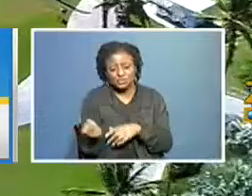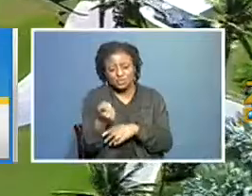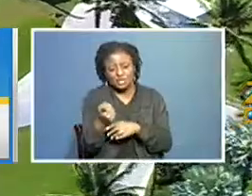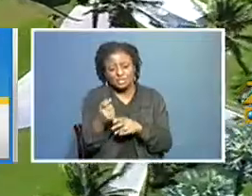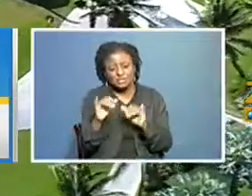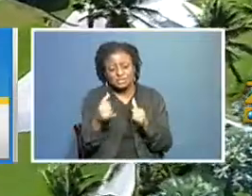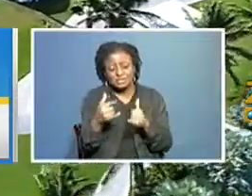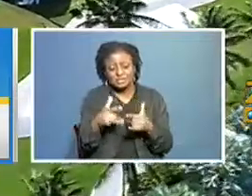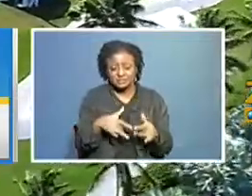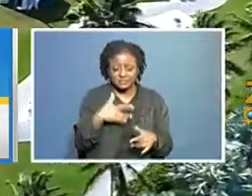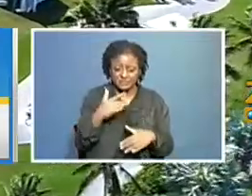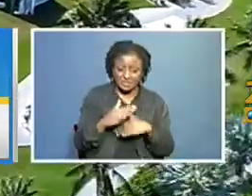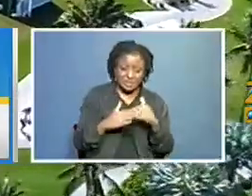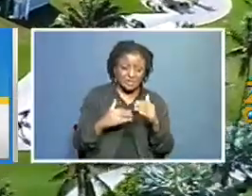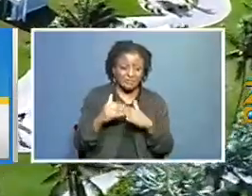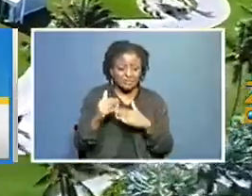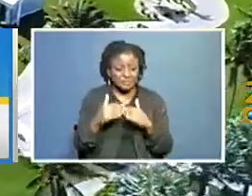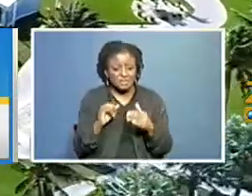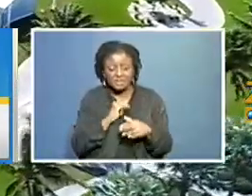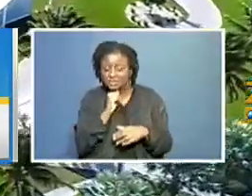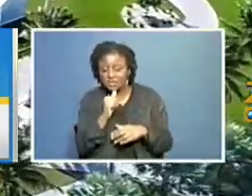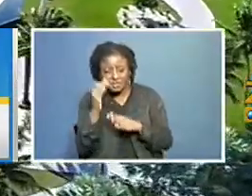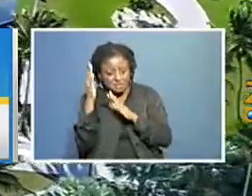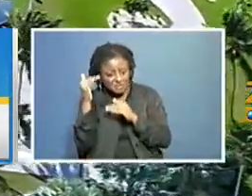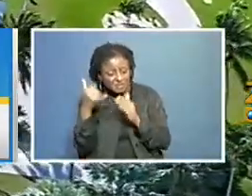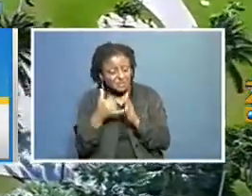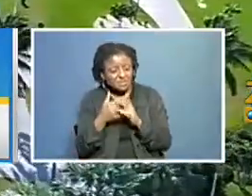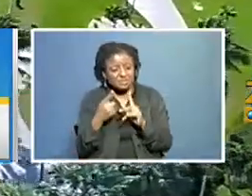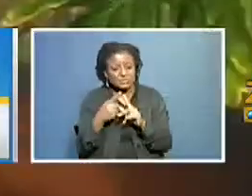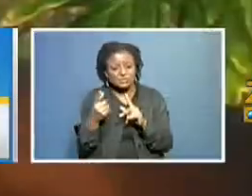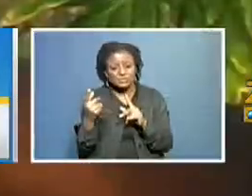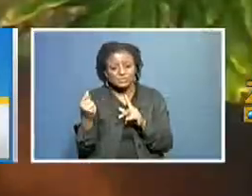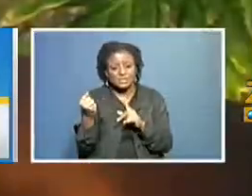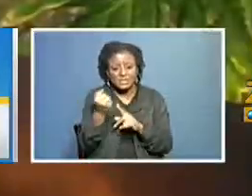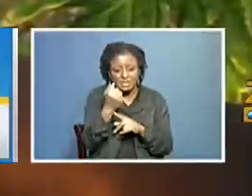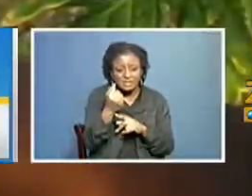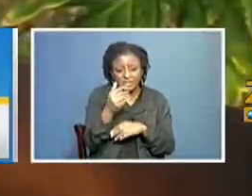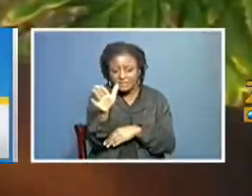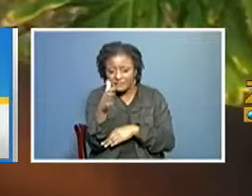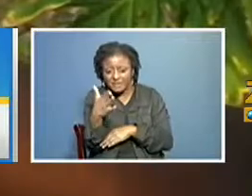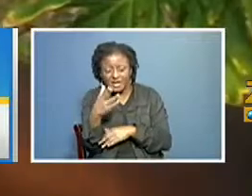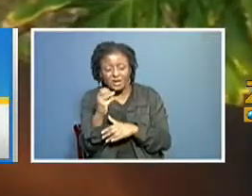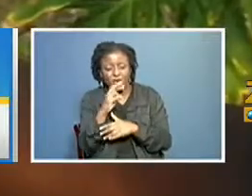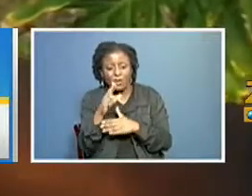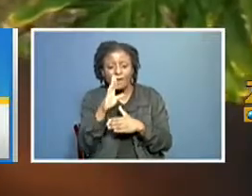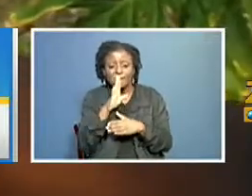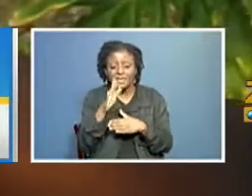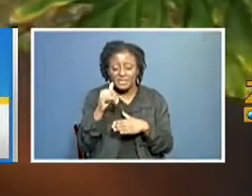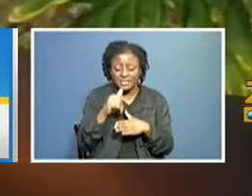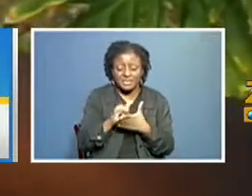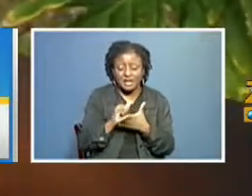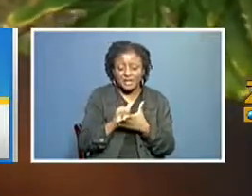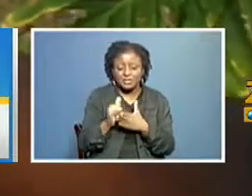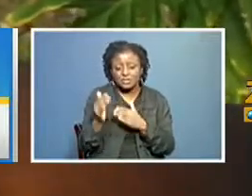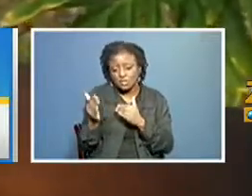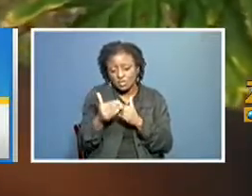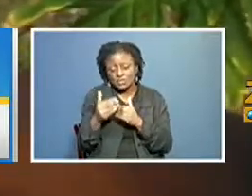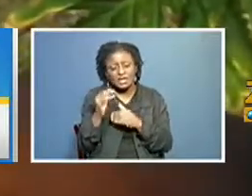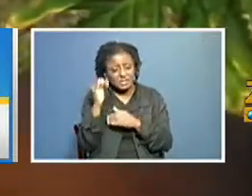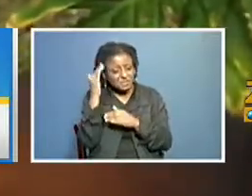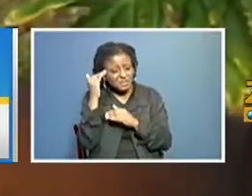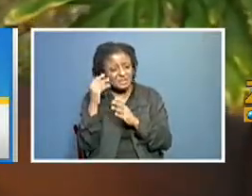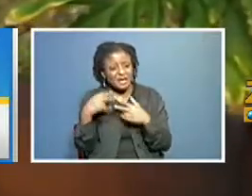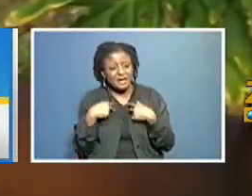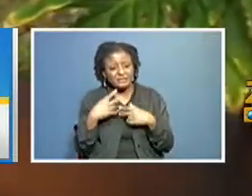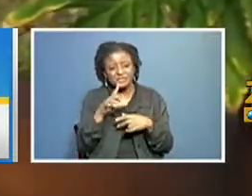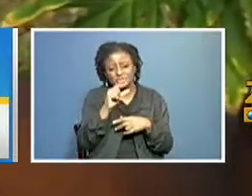felt comfortable. I didn't expect it to hit the flag or be that close, but I expected, to have a 20-footer, 15-footer,